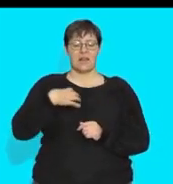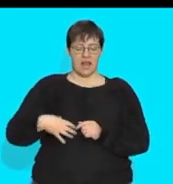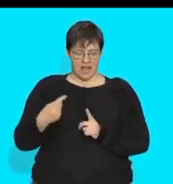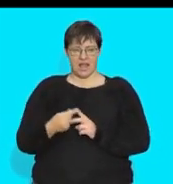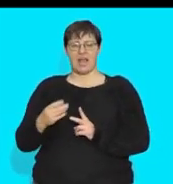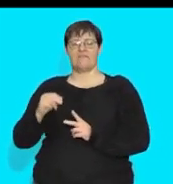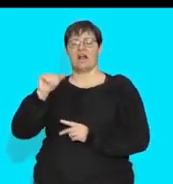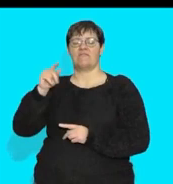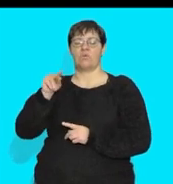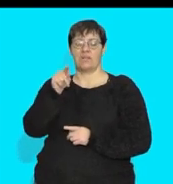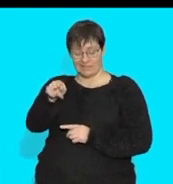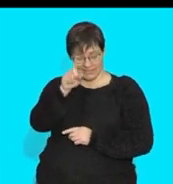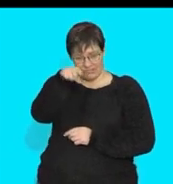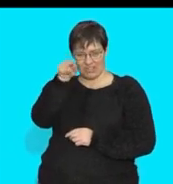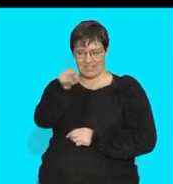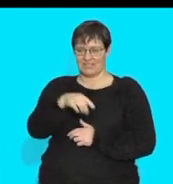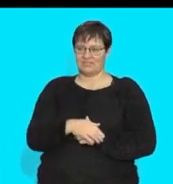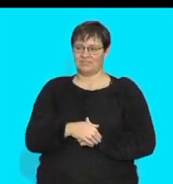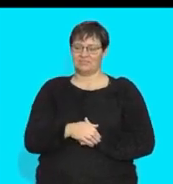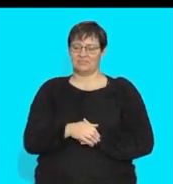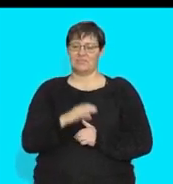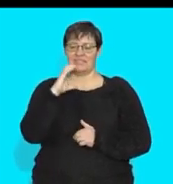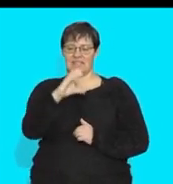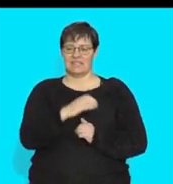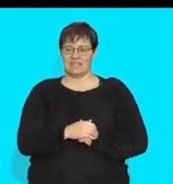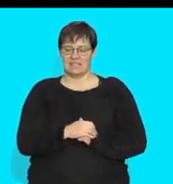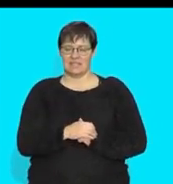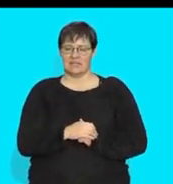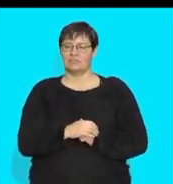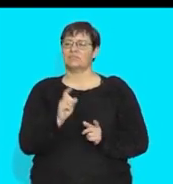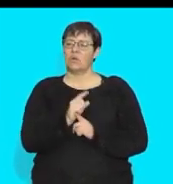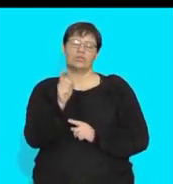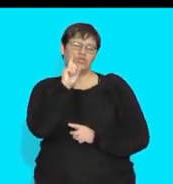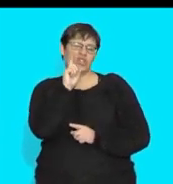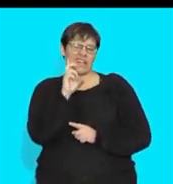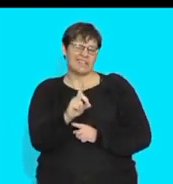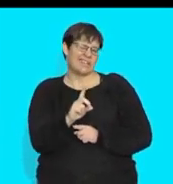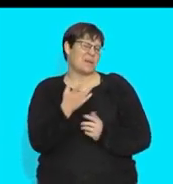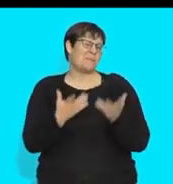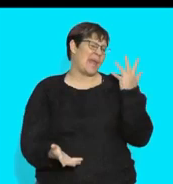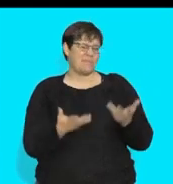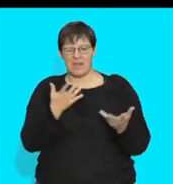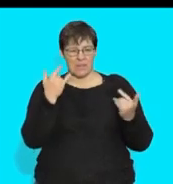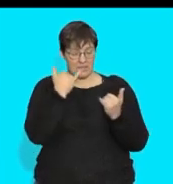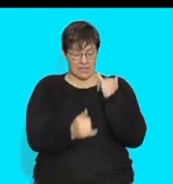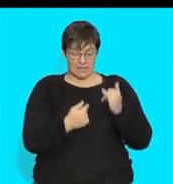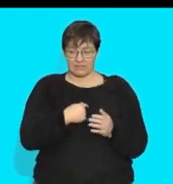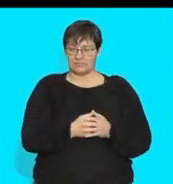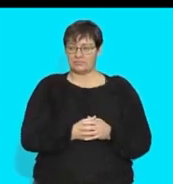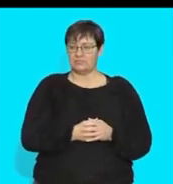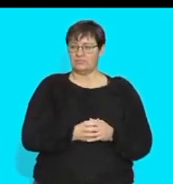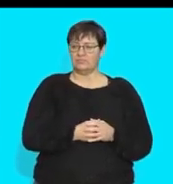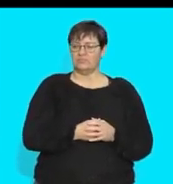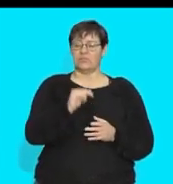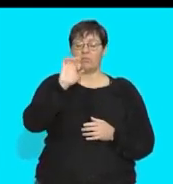a lung, and I've got an alveoli. So my answer is C, but I always go and check D just in case I've made a